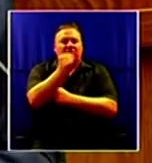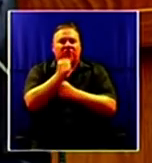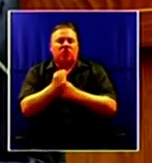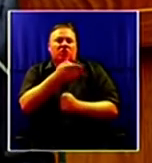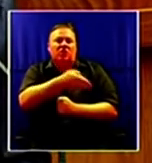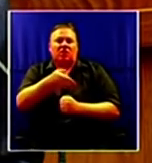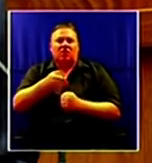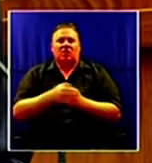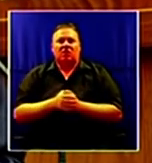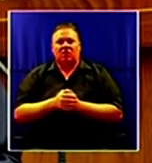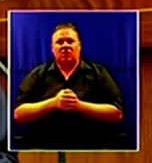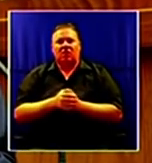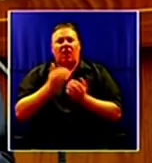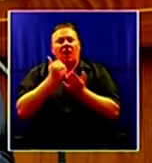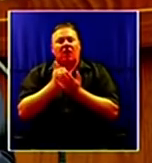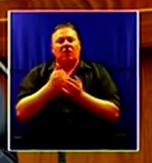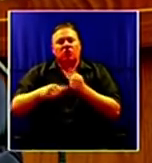our social solidarity.